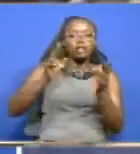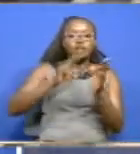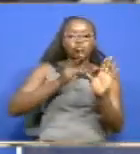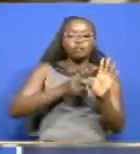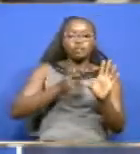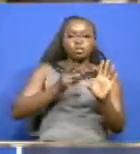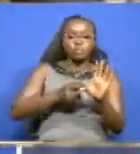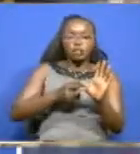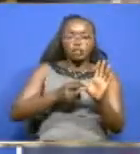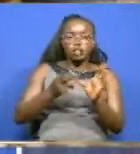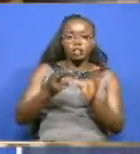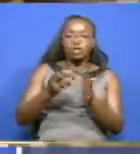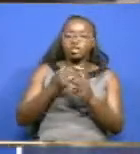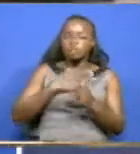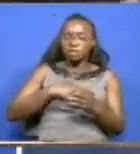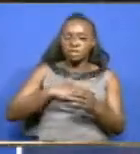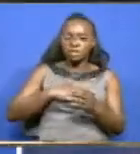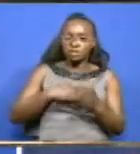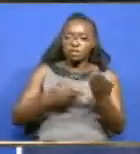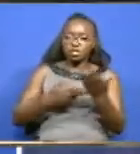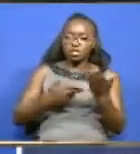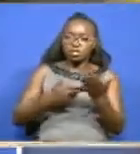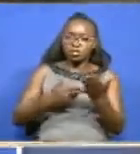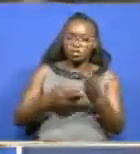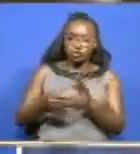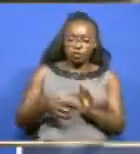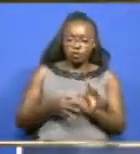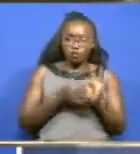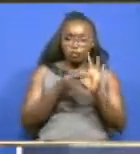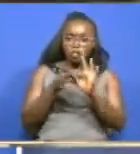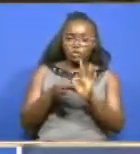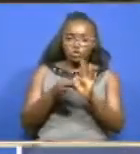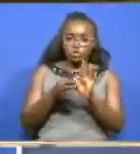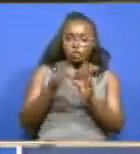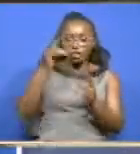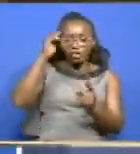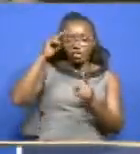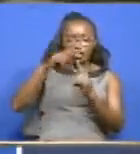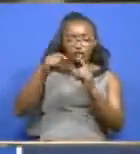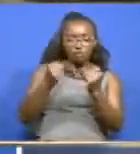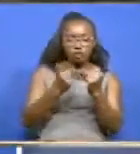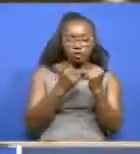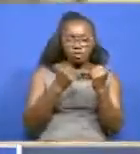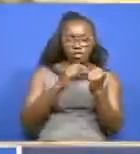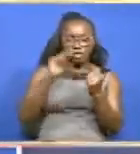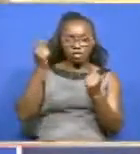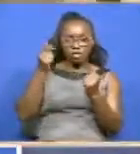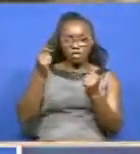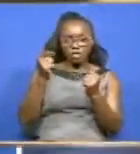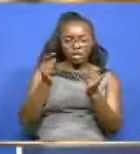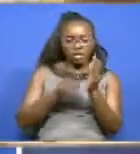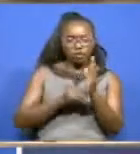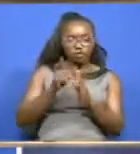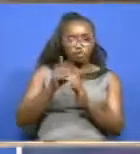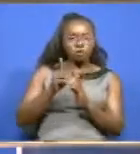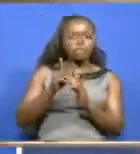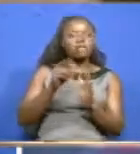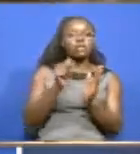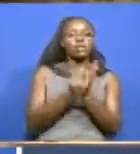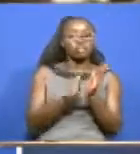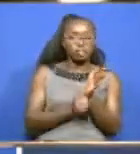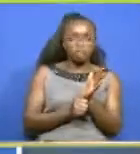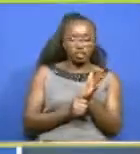in bilateral scientific and technological cooperation with the aim of strengthening Kenya's long-term development agenda of